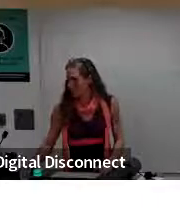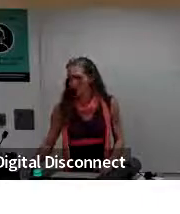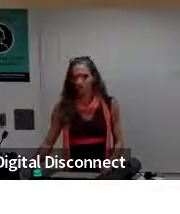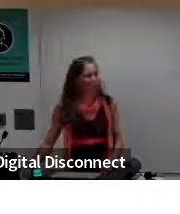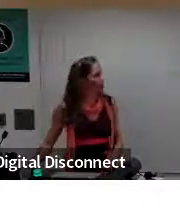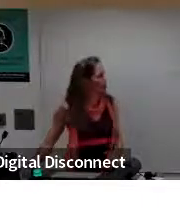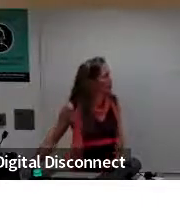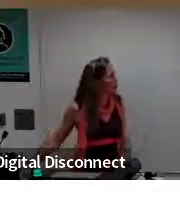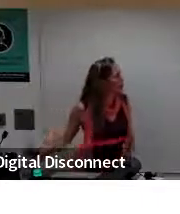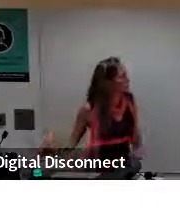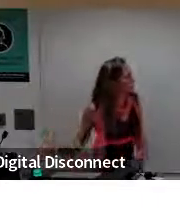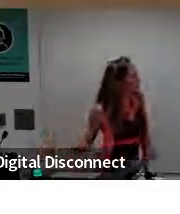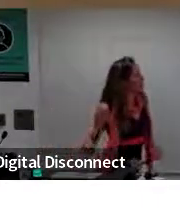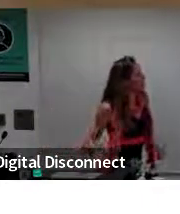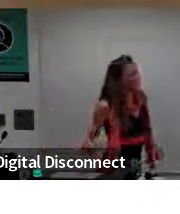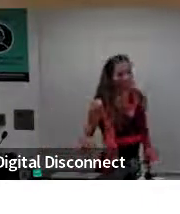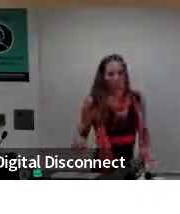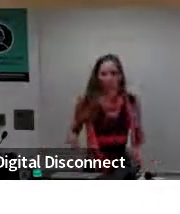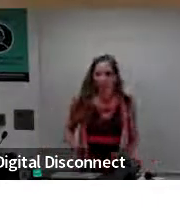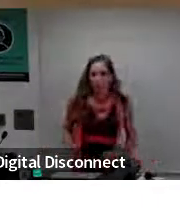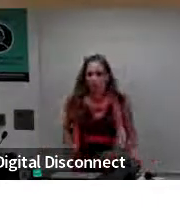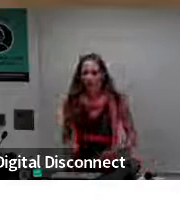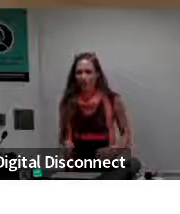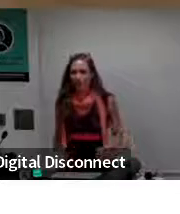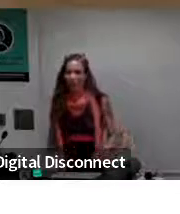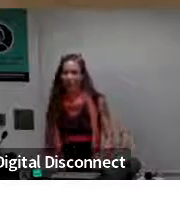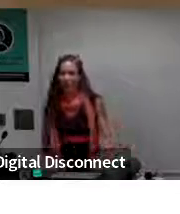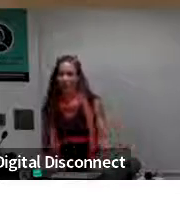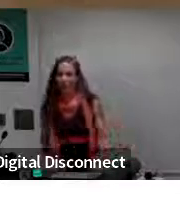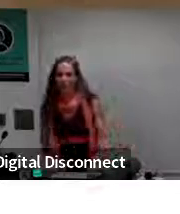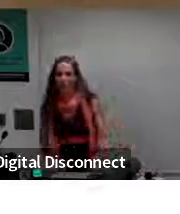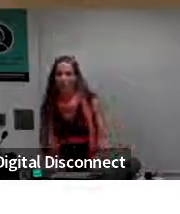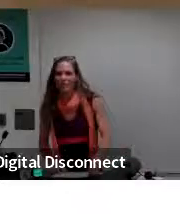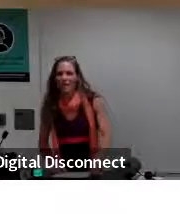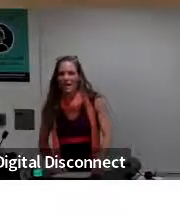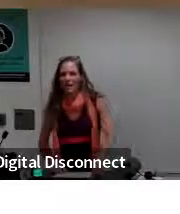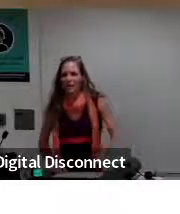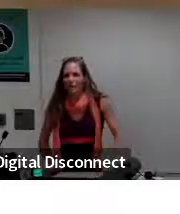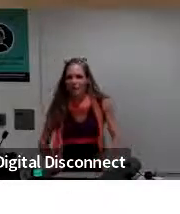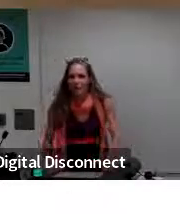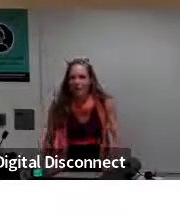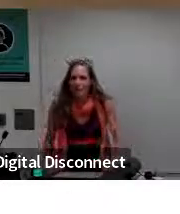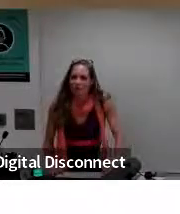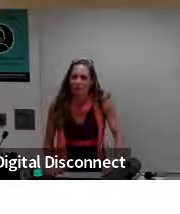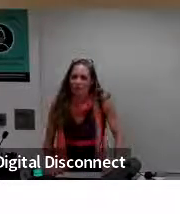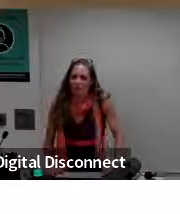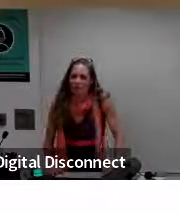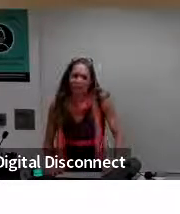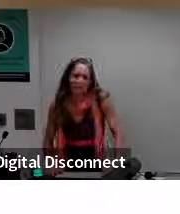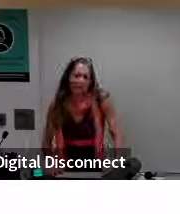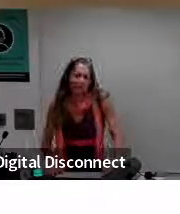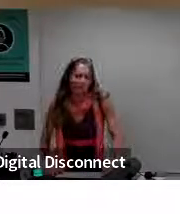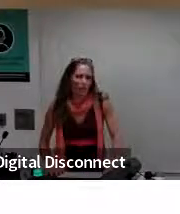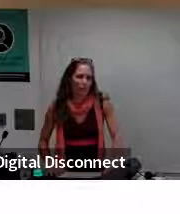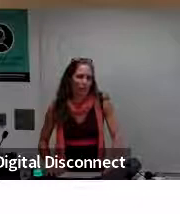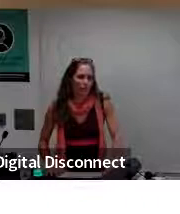will be famous for 15 people, right? This kind of idea of the micro-influencer, well, that's not the actual reality of what's